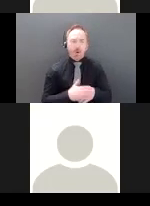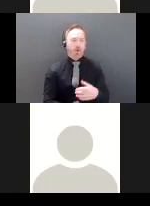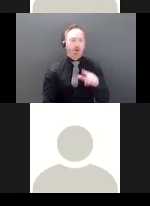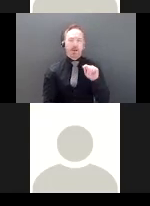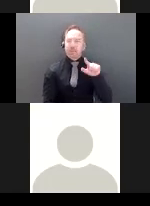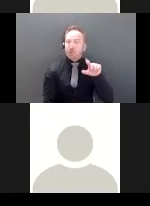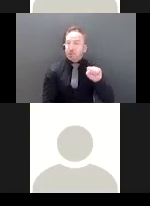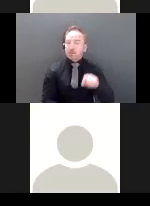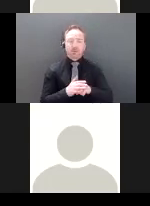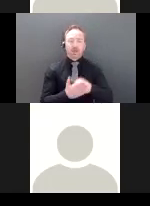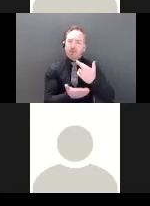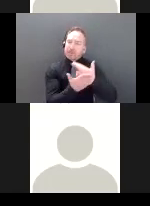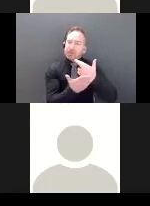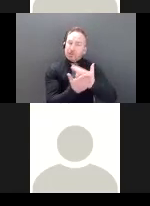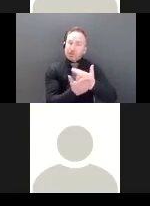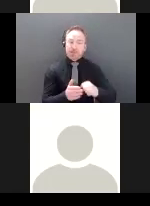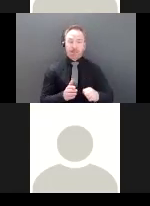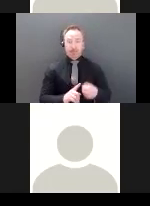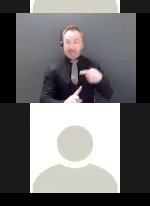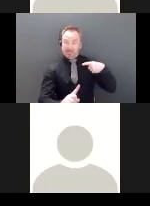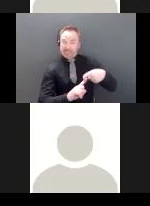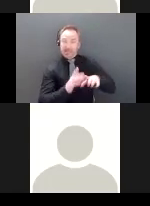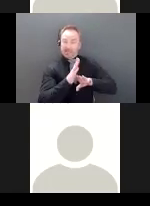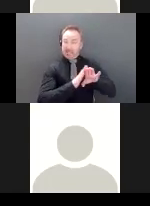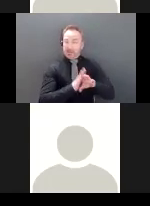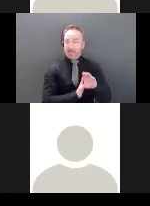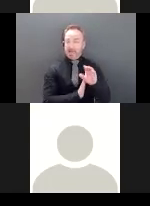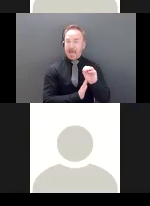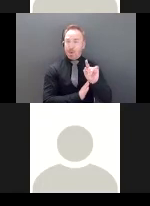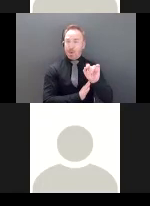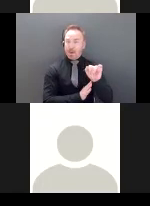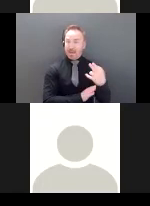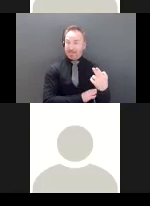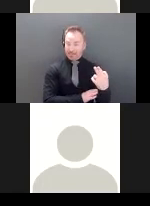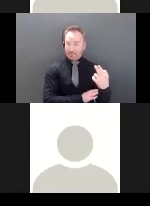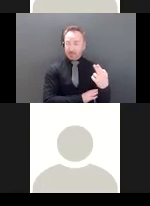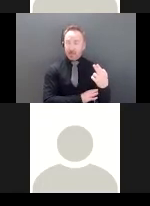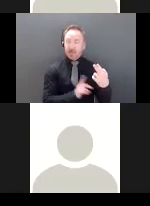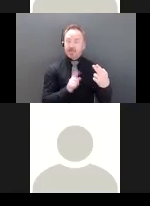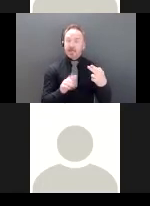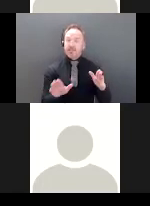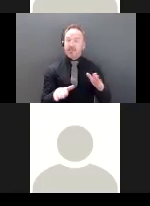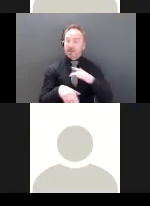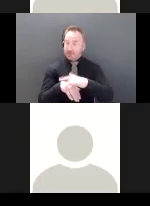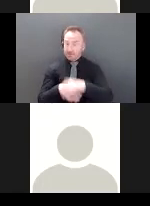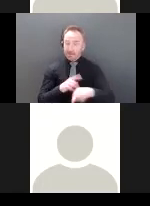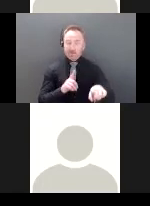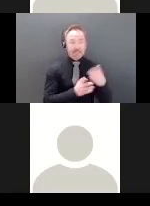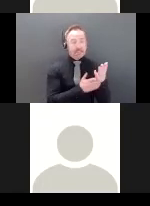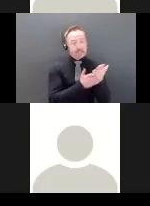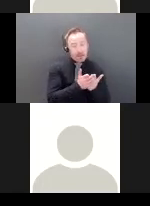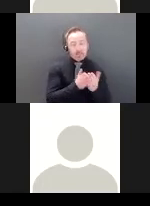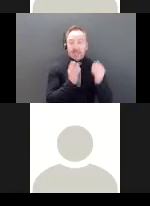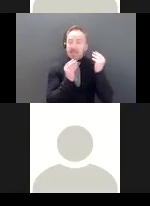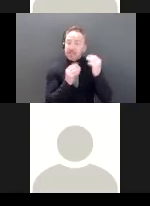have, specifically what we've developed at OAITH that's available for you, and some tips for taking action. This is actually